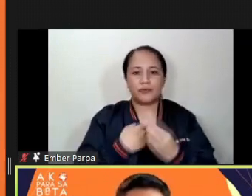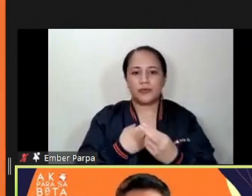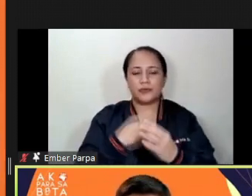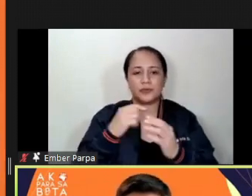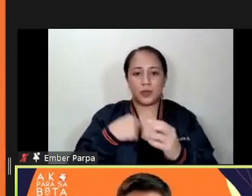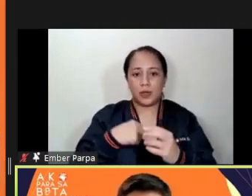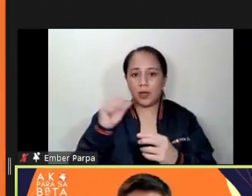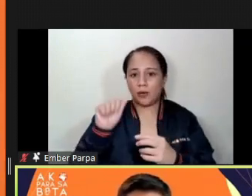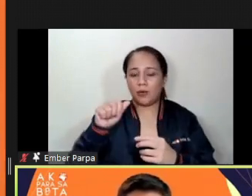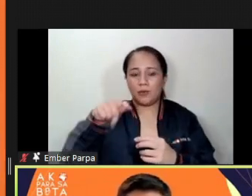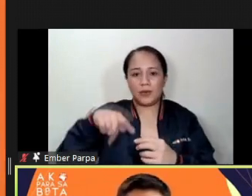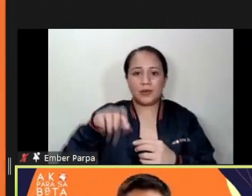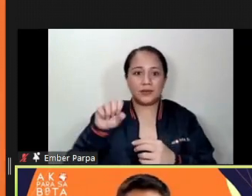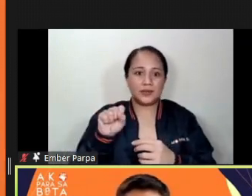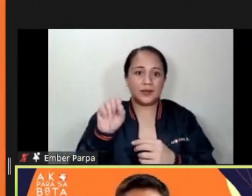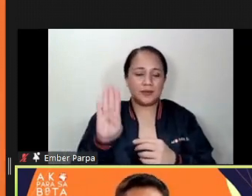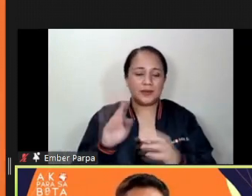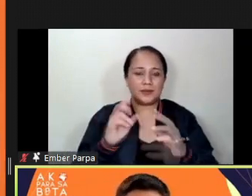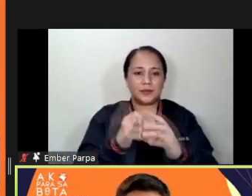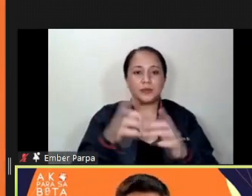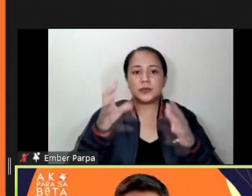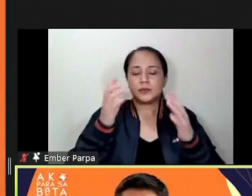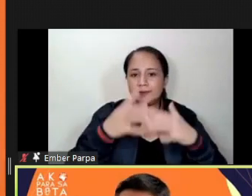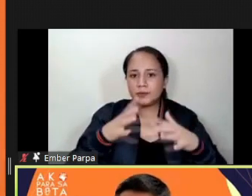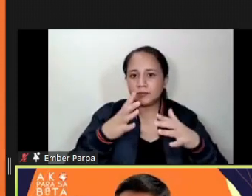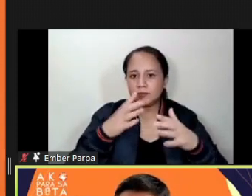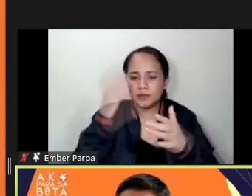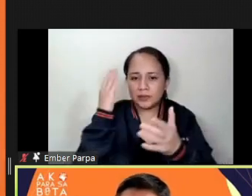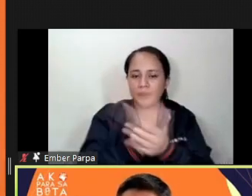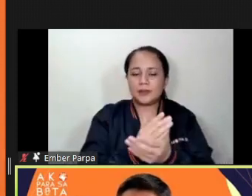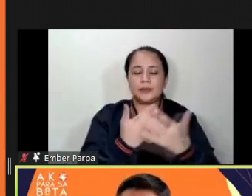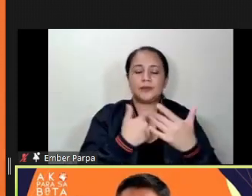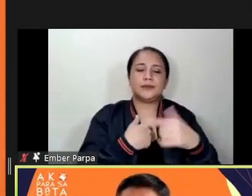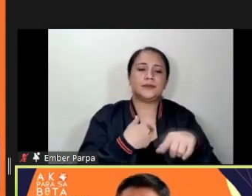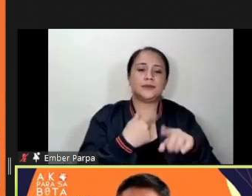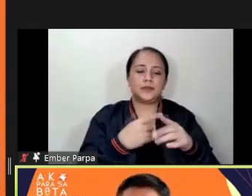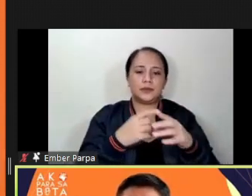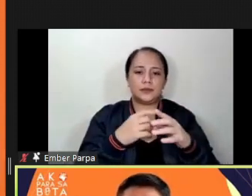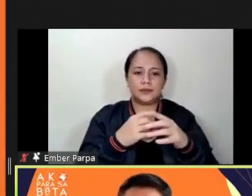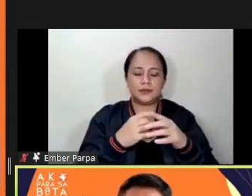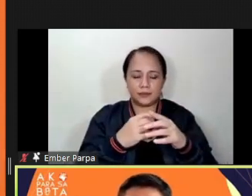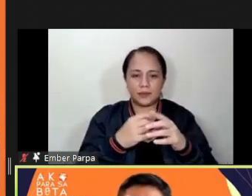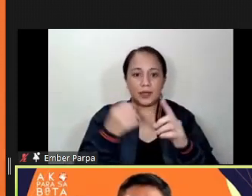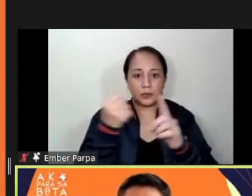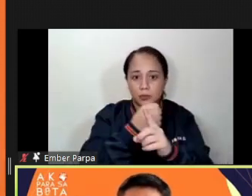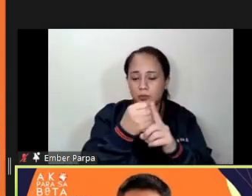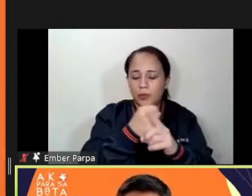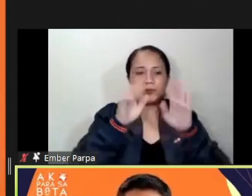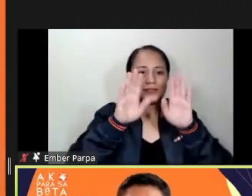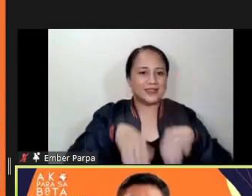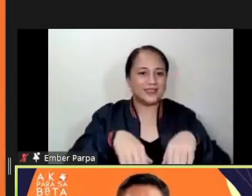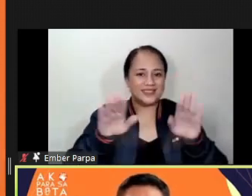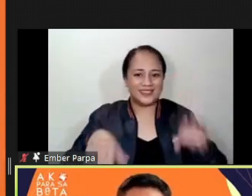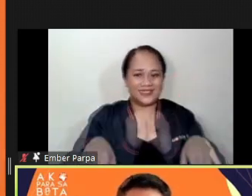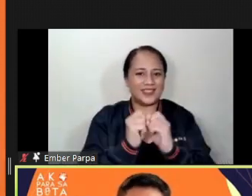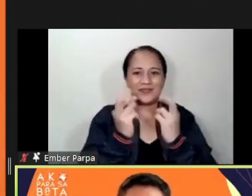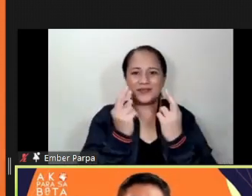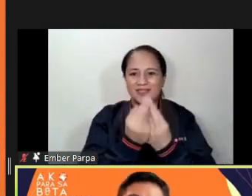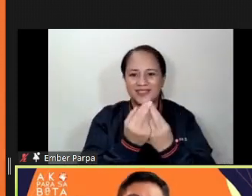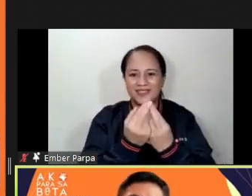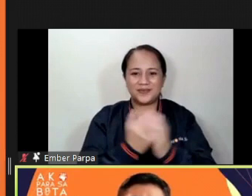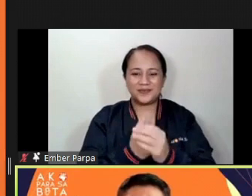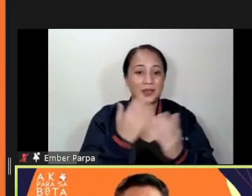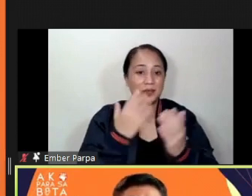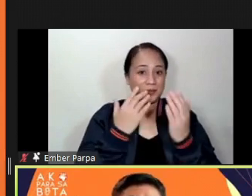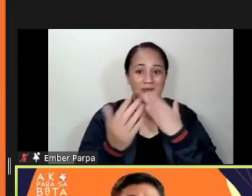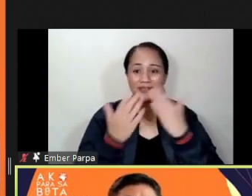2021. Ending violence for, by, and with the children and youth. Again,